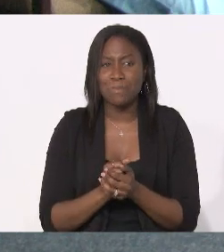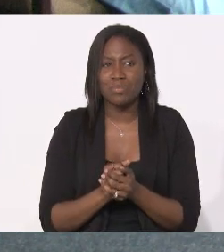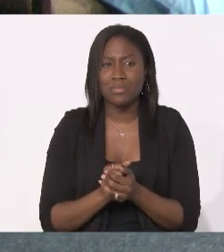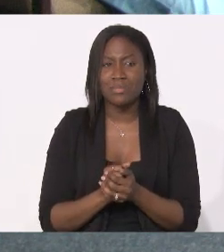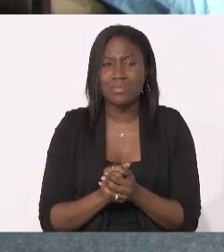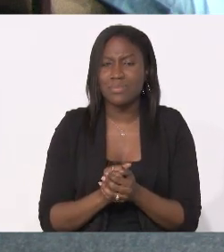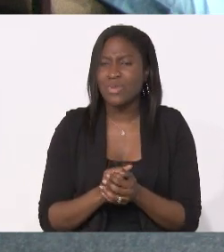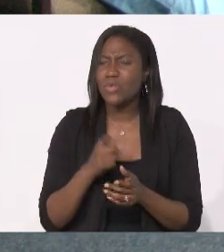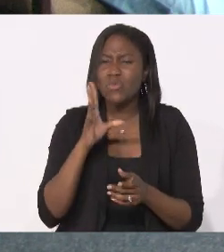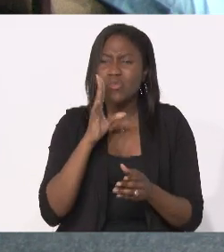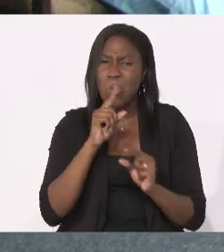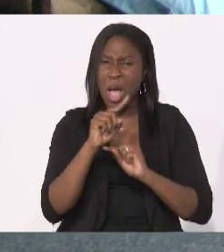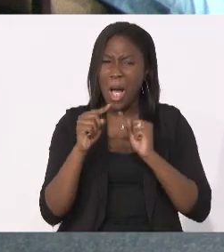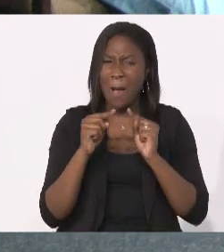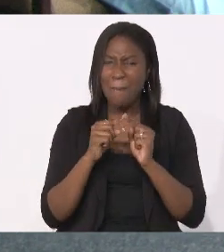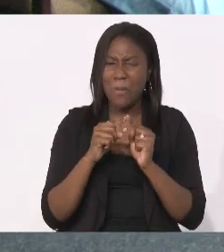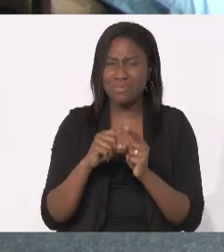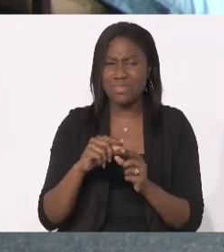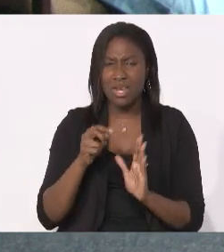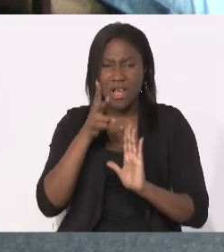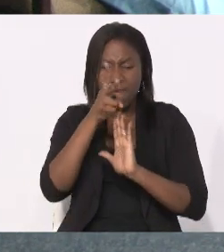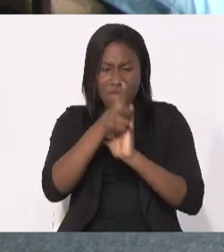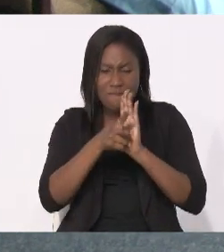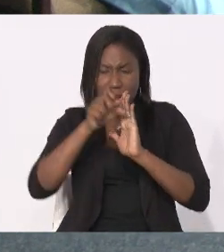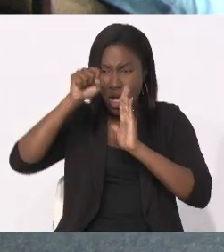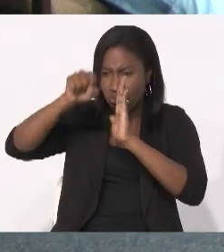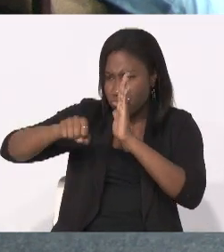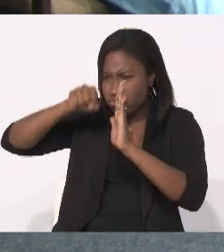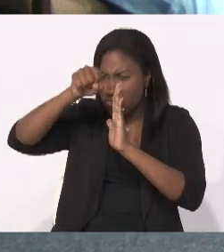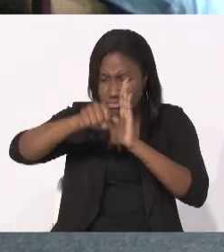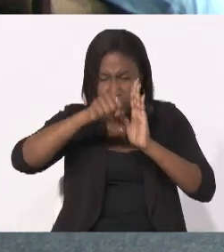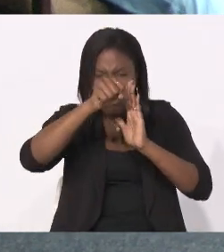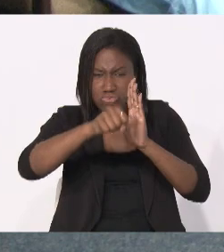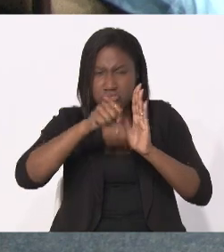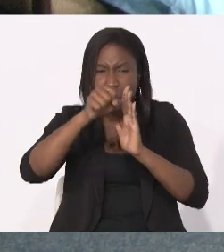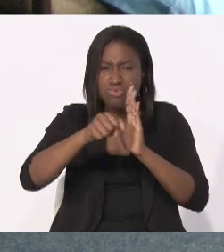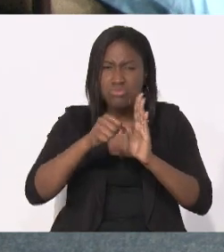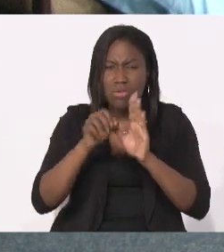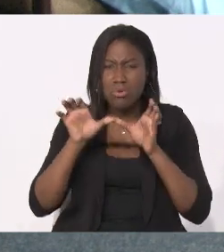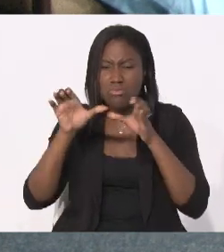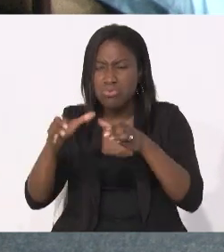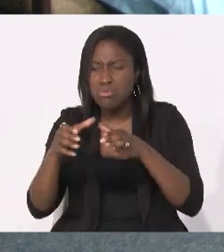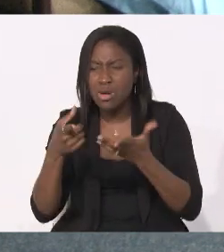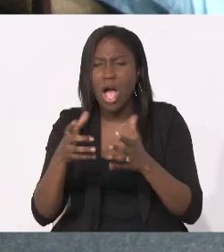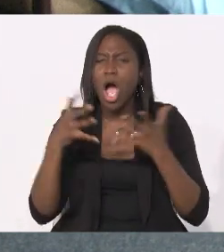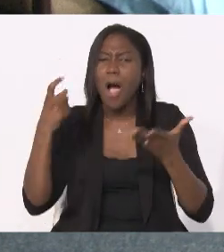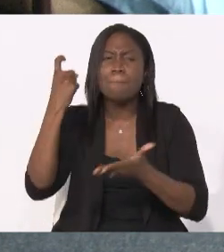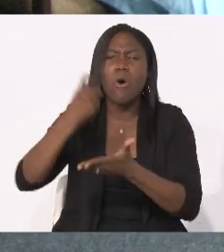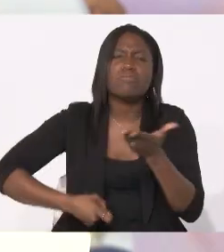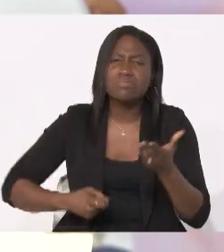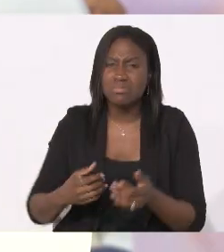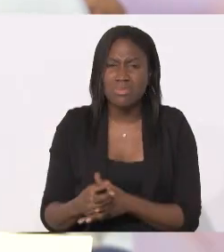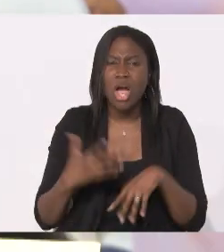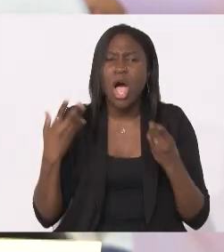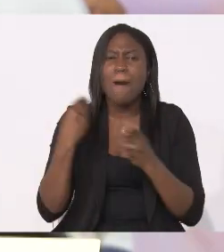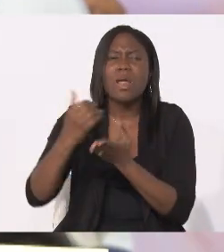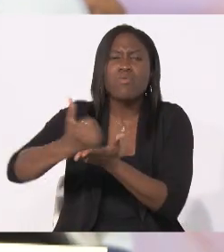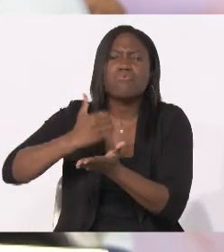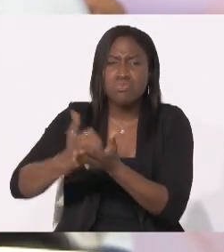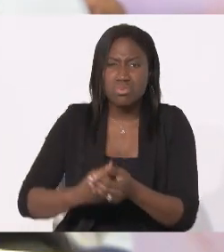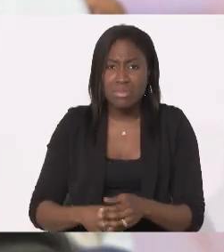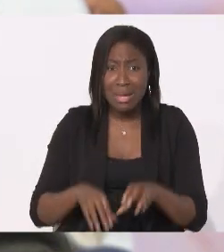for this material. So you have an audience, and you have people who are curious. Yeah, the world wants to see. We're nice. Because we are And they all, want